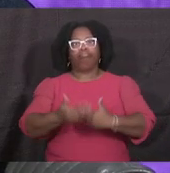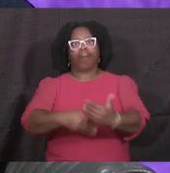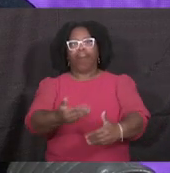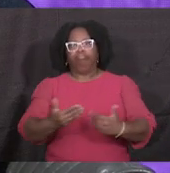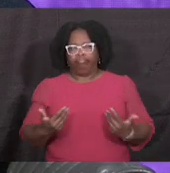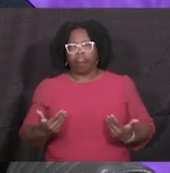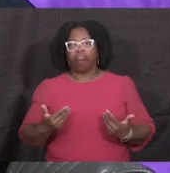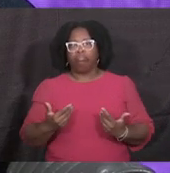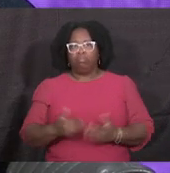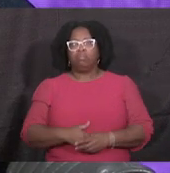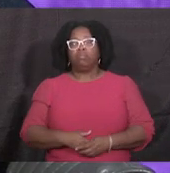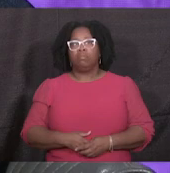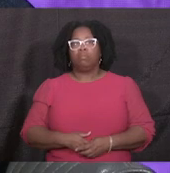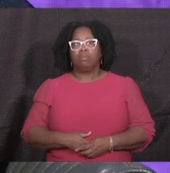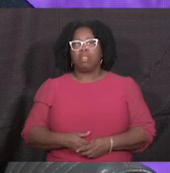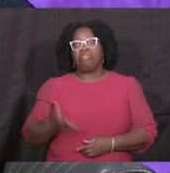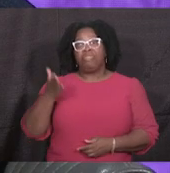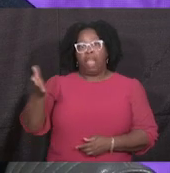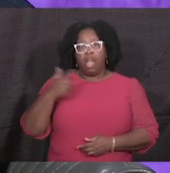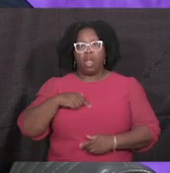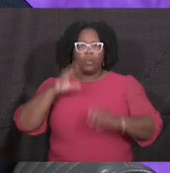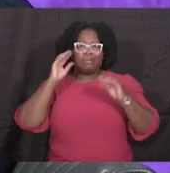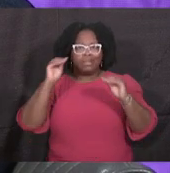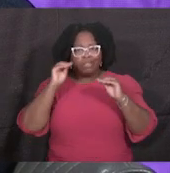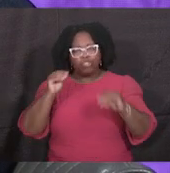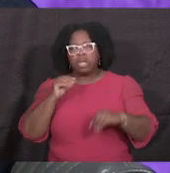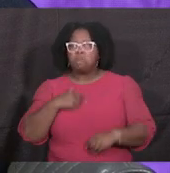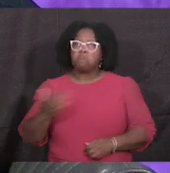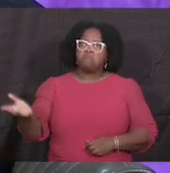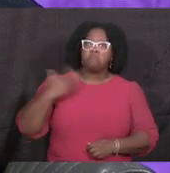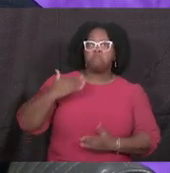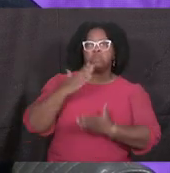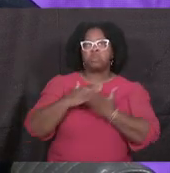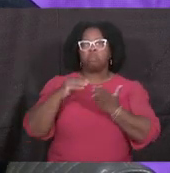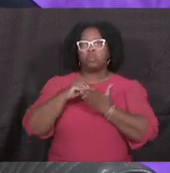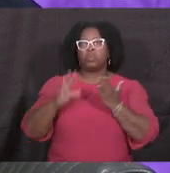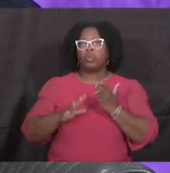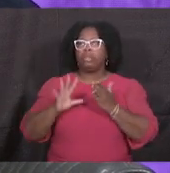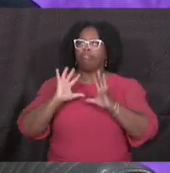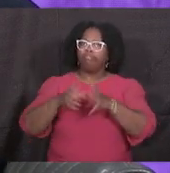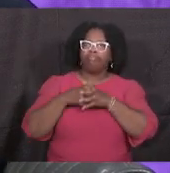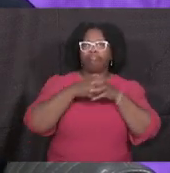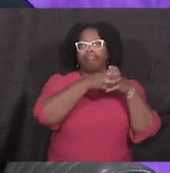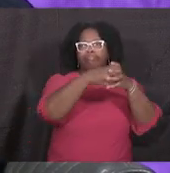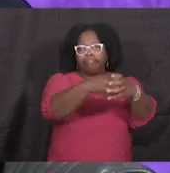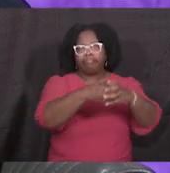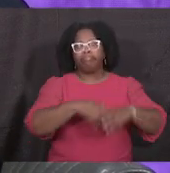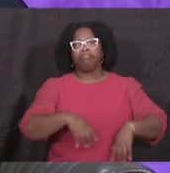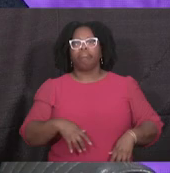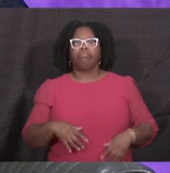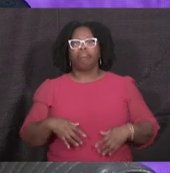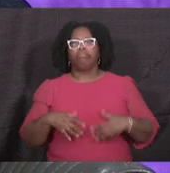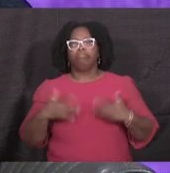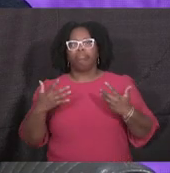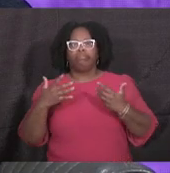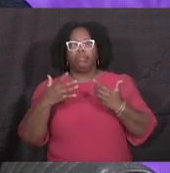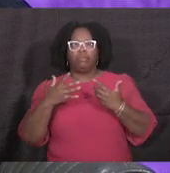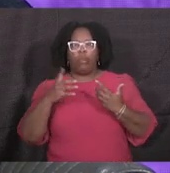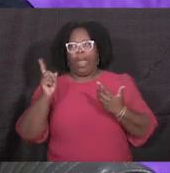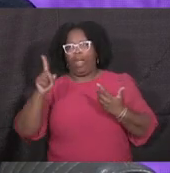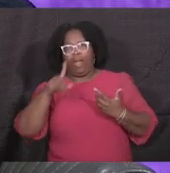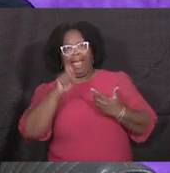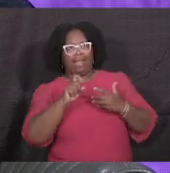when I was teaching there, I'd take students, some students didn't have cars and things like that, so I'd take them to wherever they had to do an assignment,